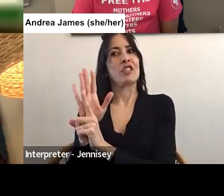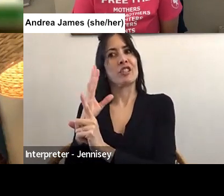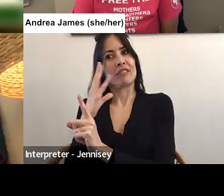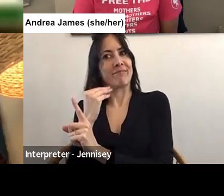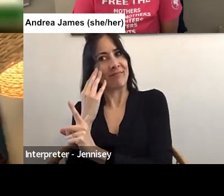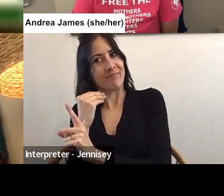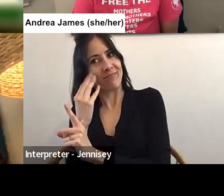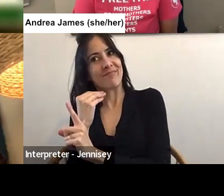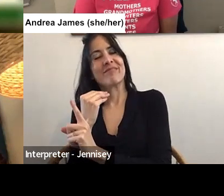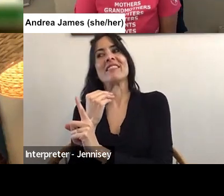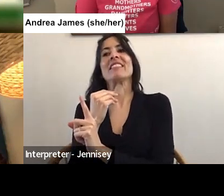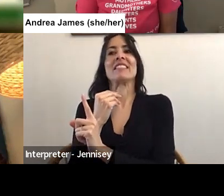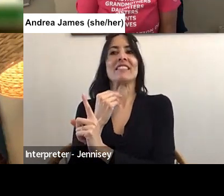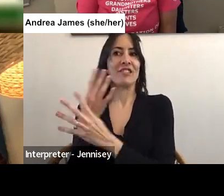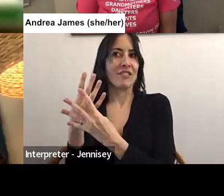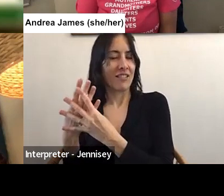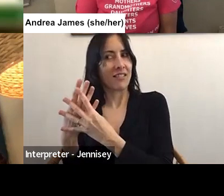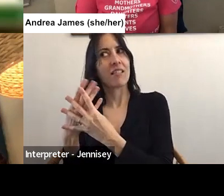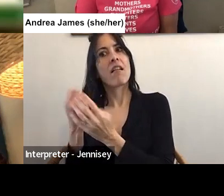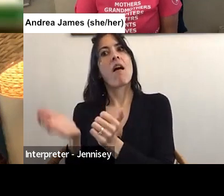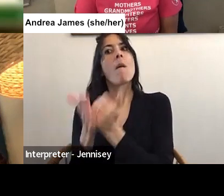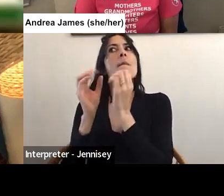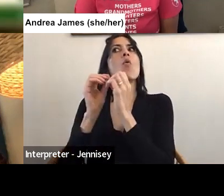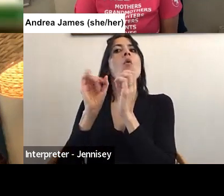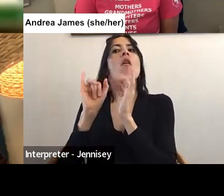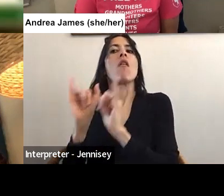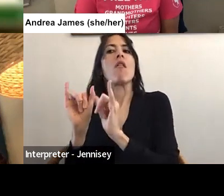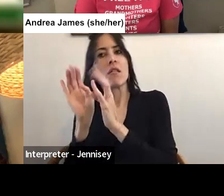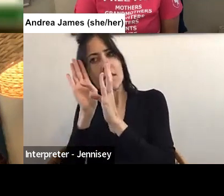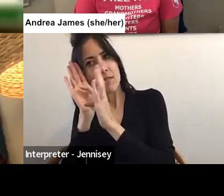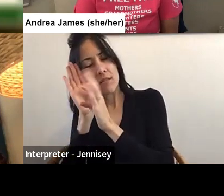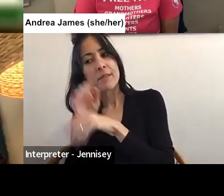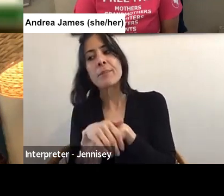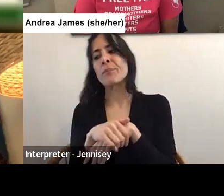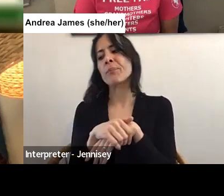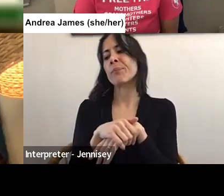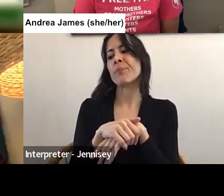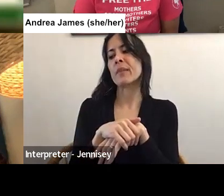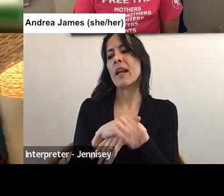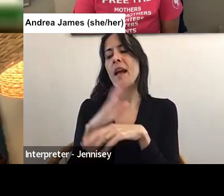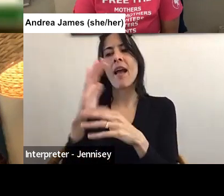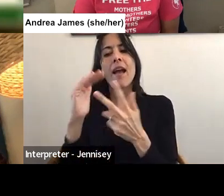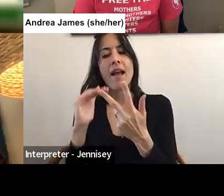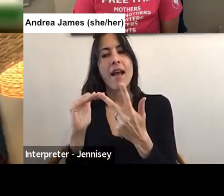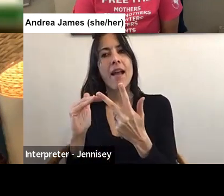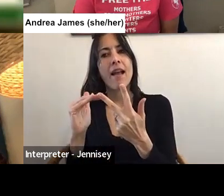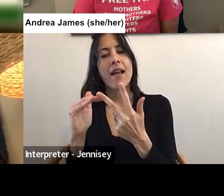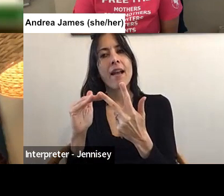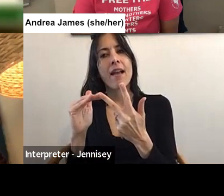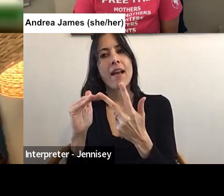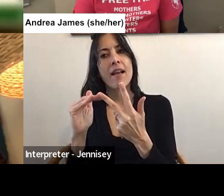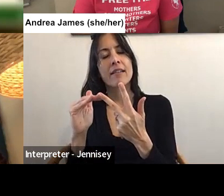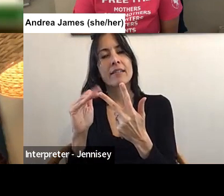life and her experience. And there was also a scathing report that came out from the Center